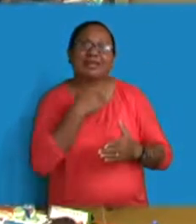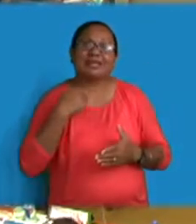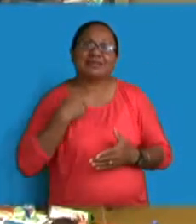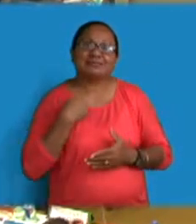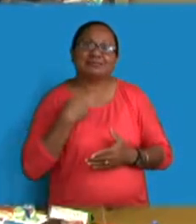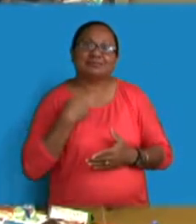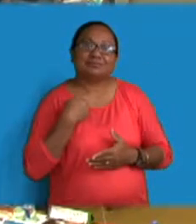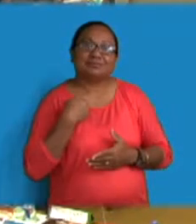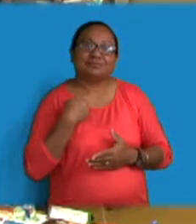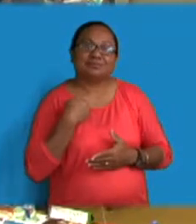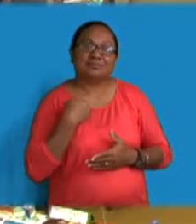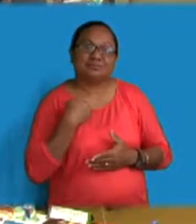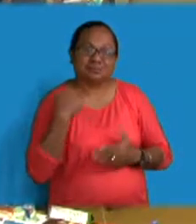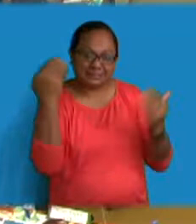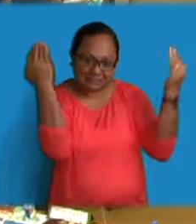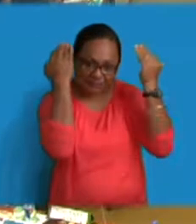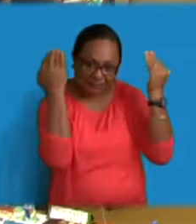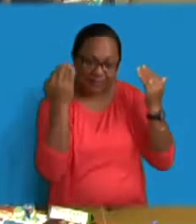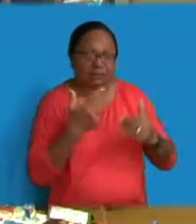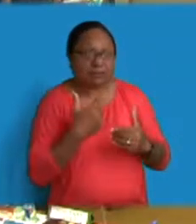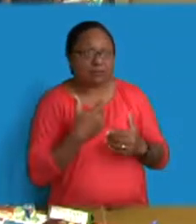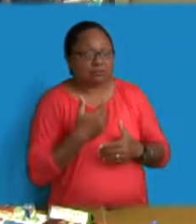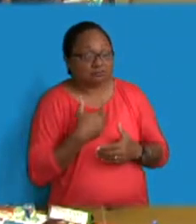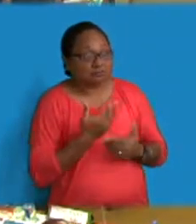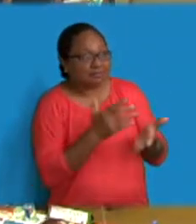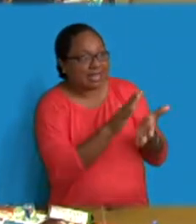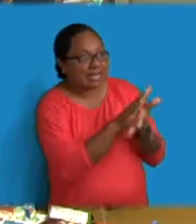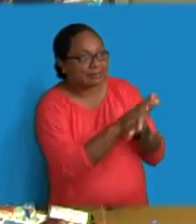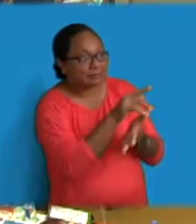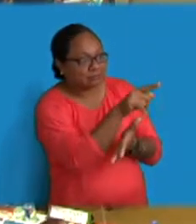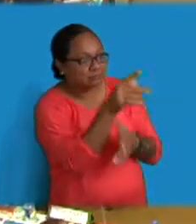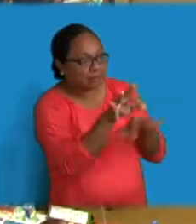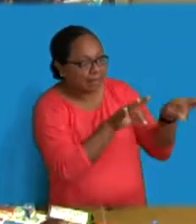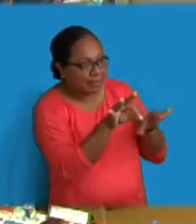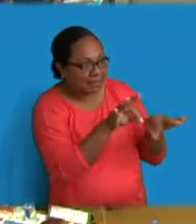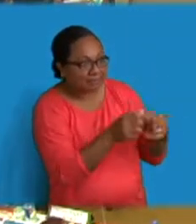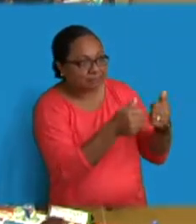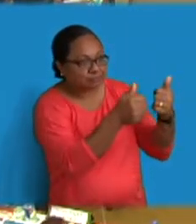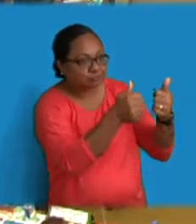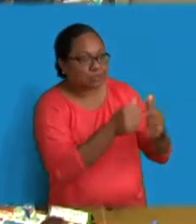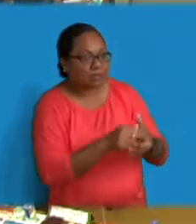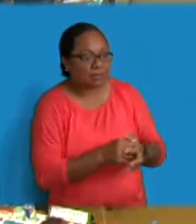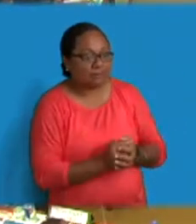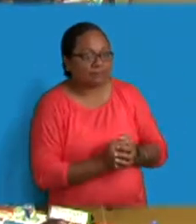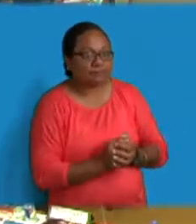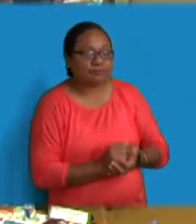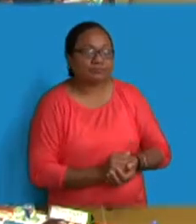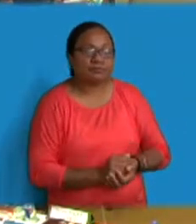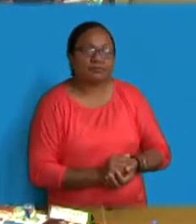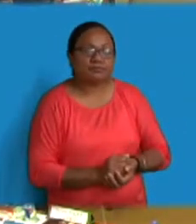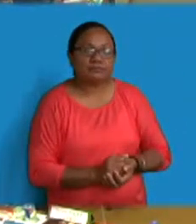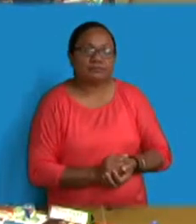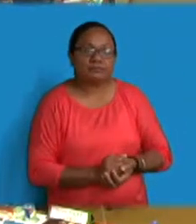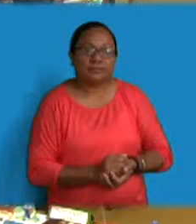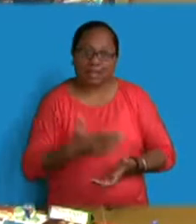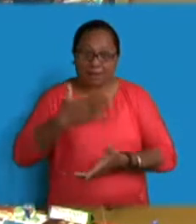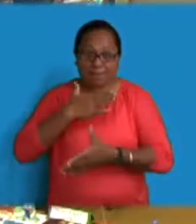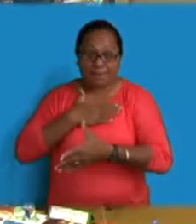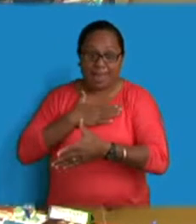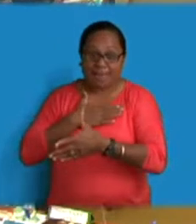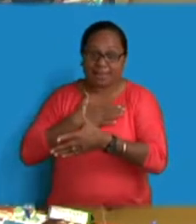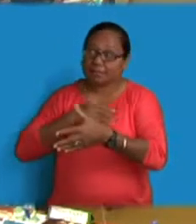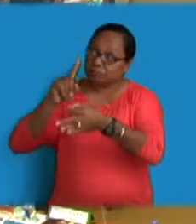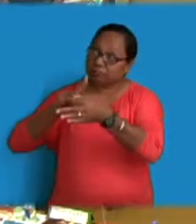the initiative by the Minister, but my question is whether there